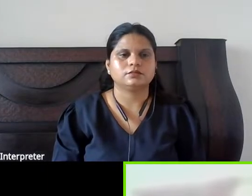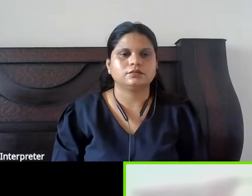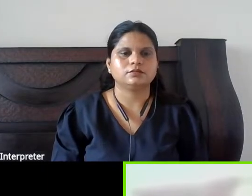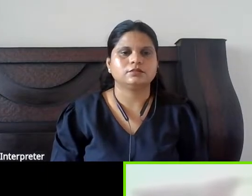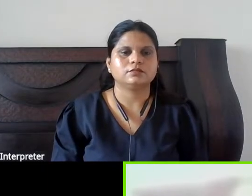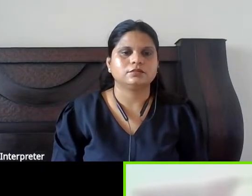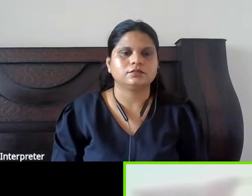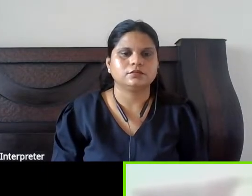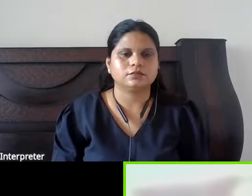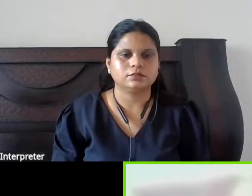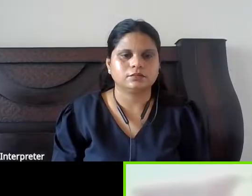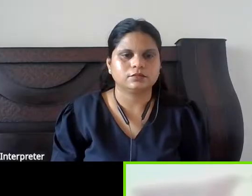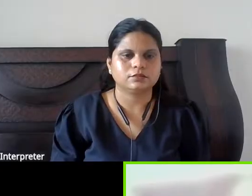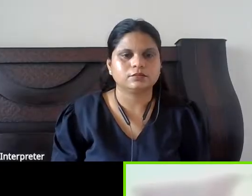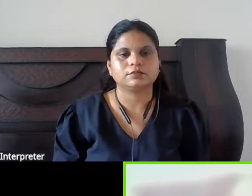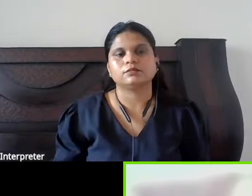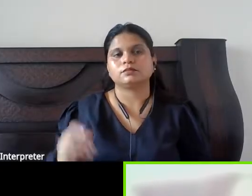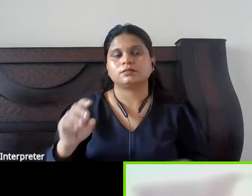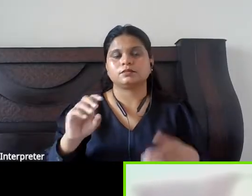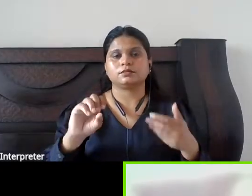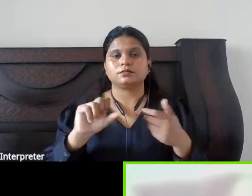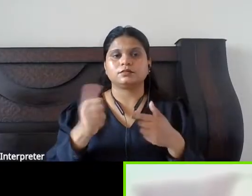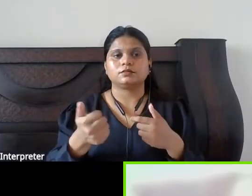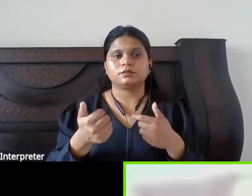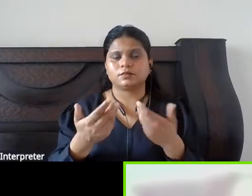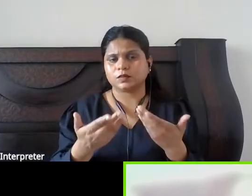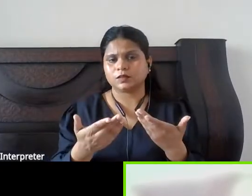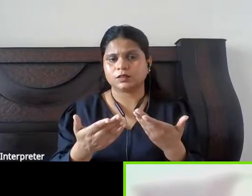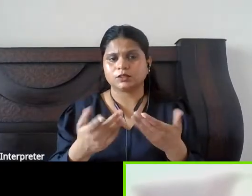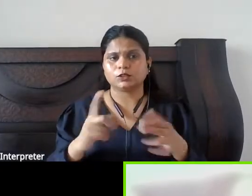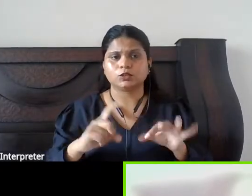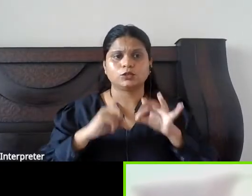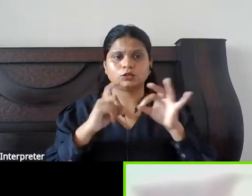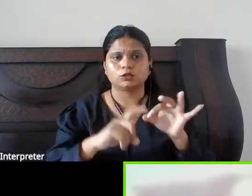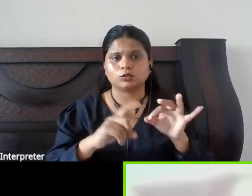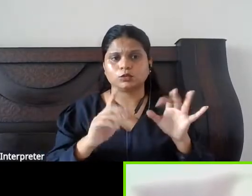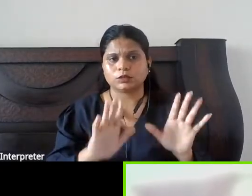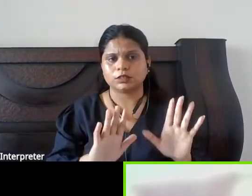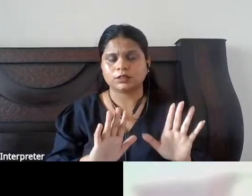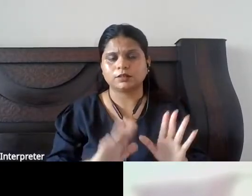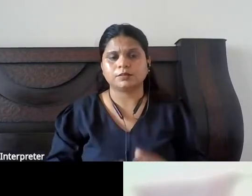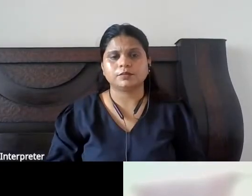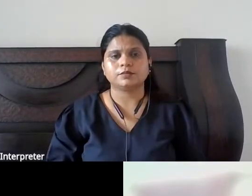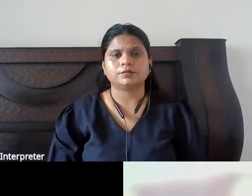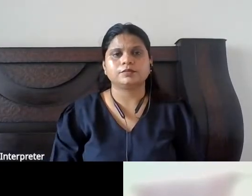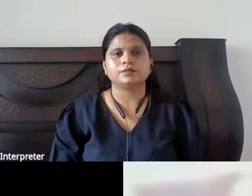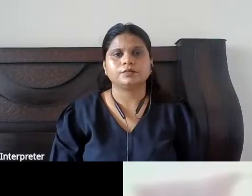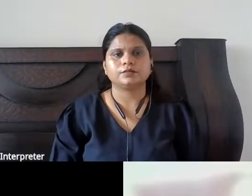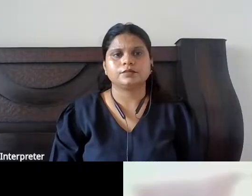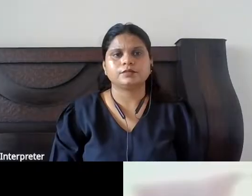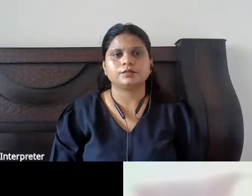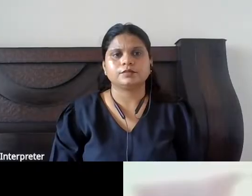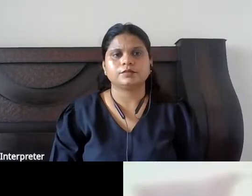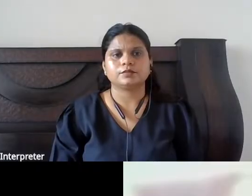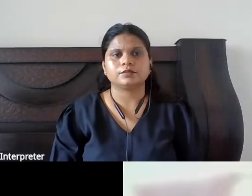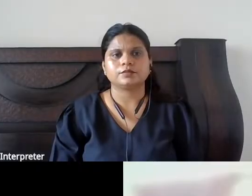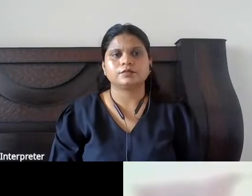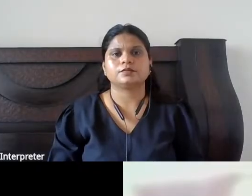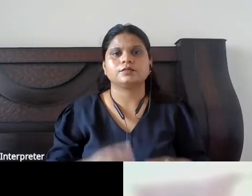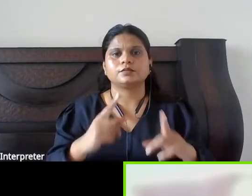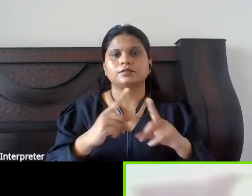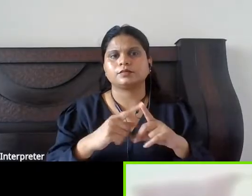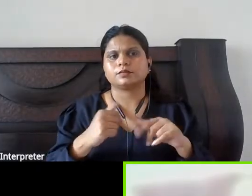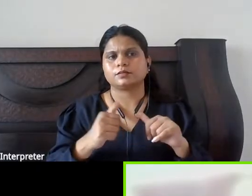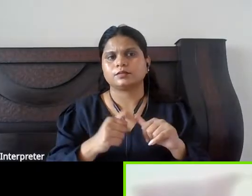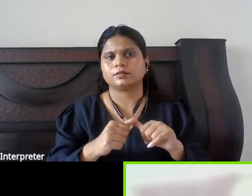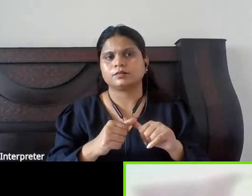If anyone else has any questions, I mean, I saw Poonam and as well. Hello, this is Javed here.